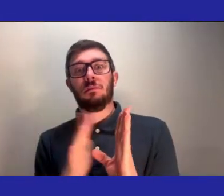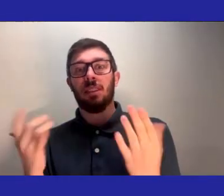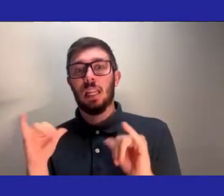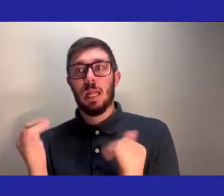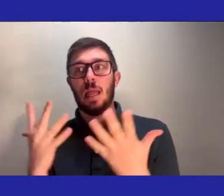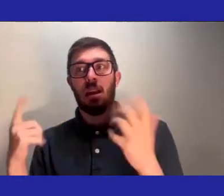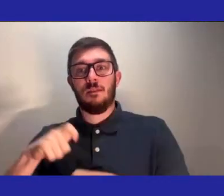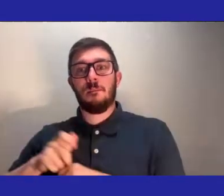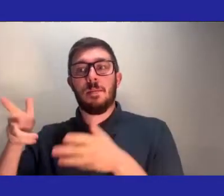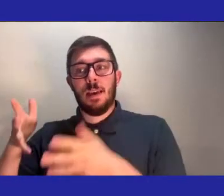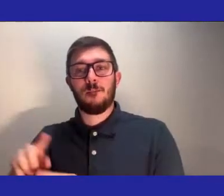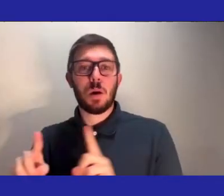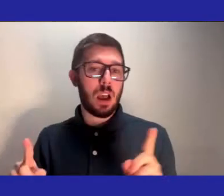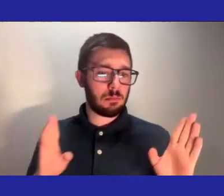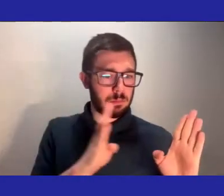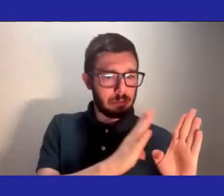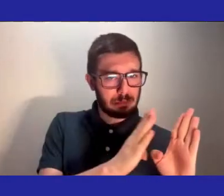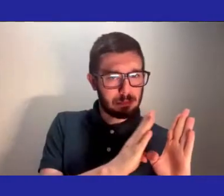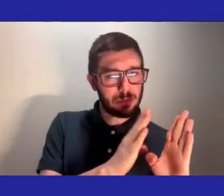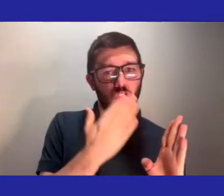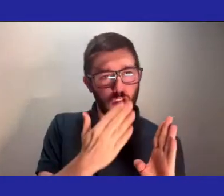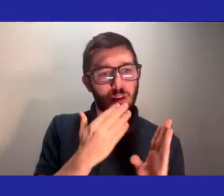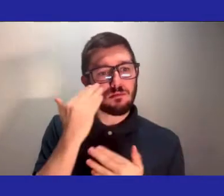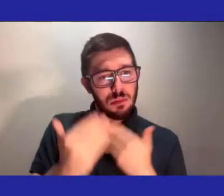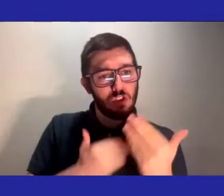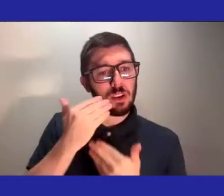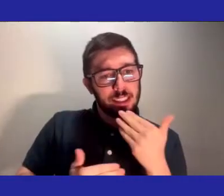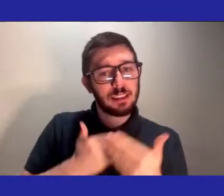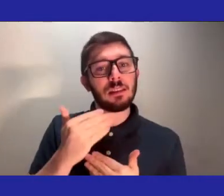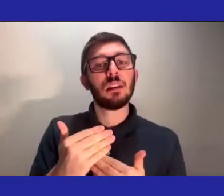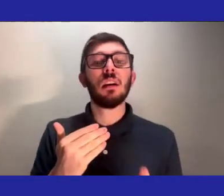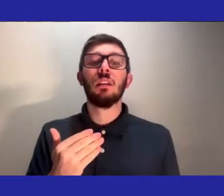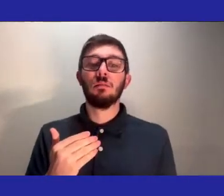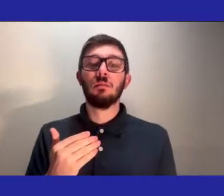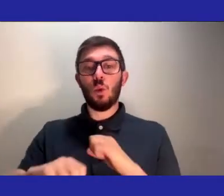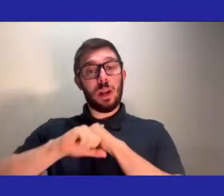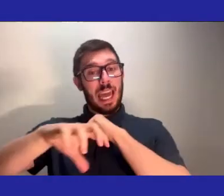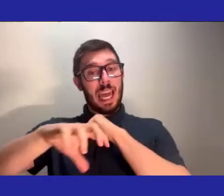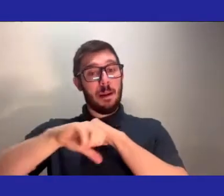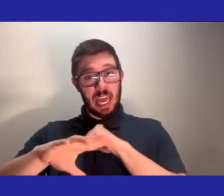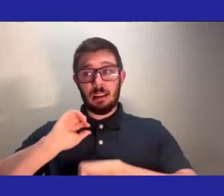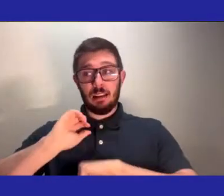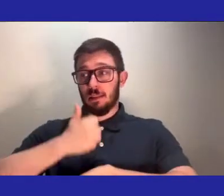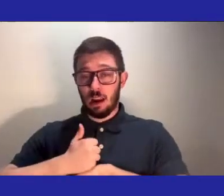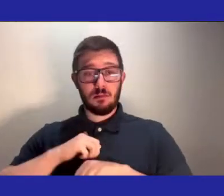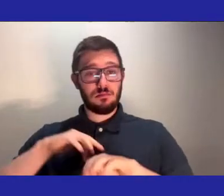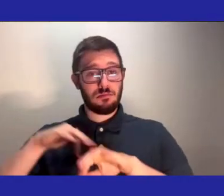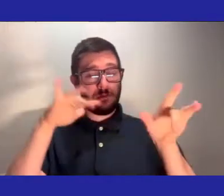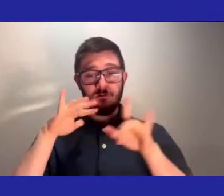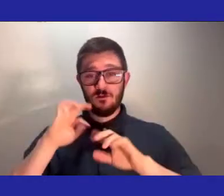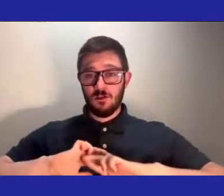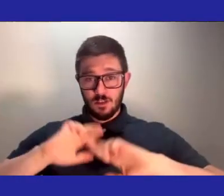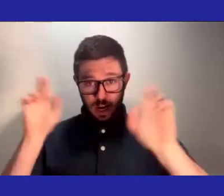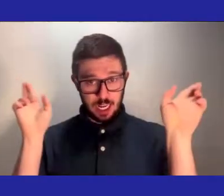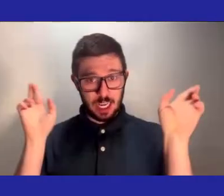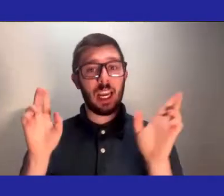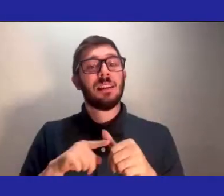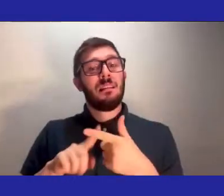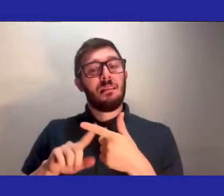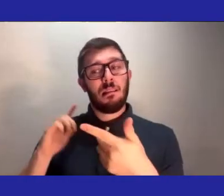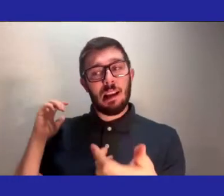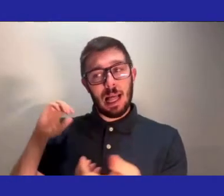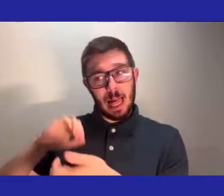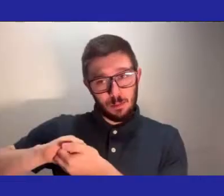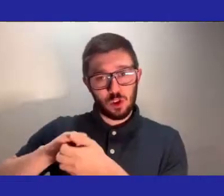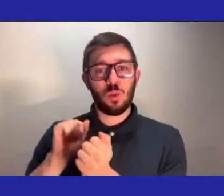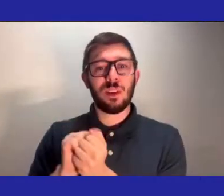started with just awareness, putting the campaign together. Then we came into central office and we had a collaboration with all the different